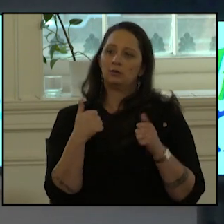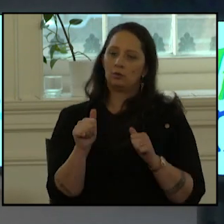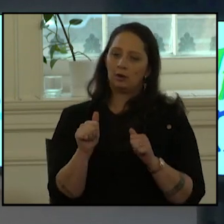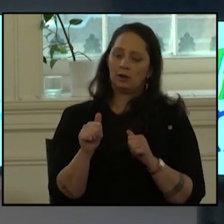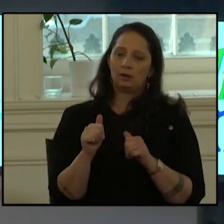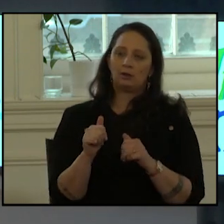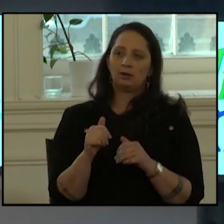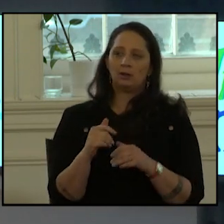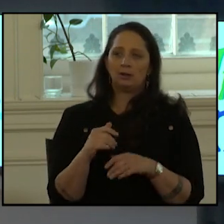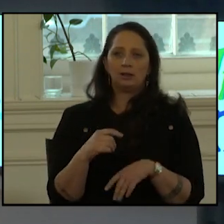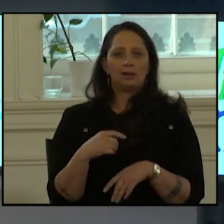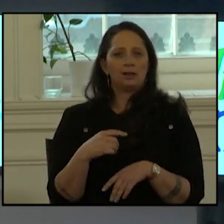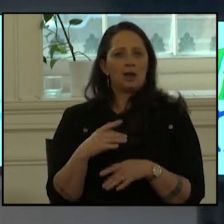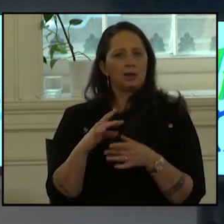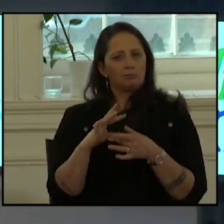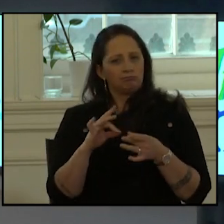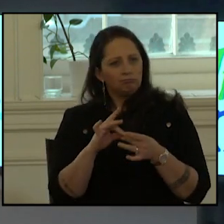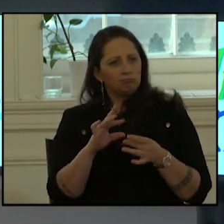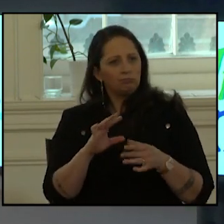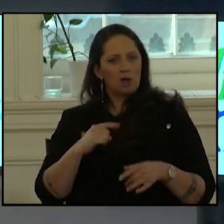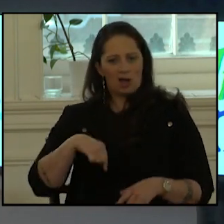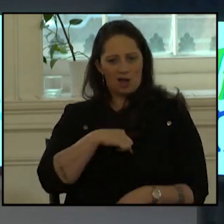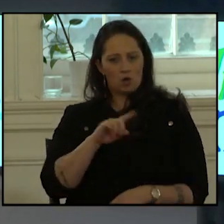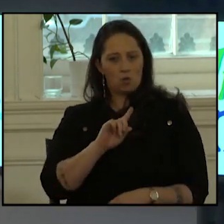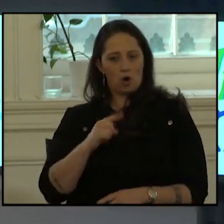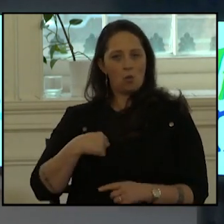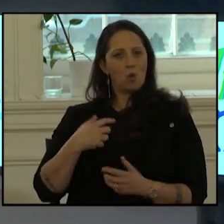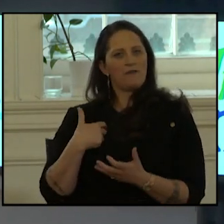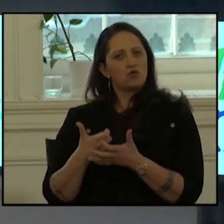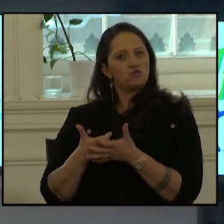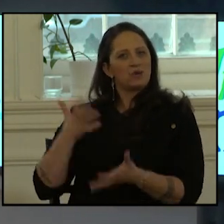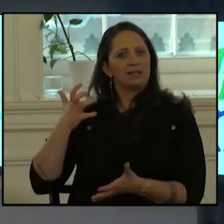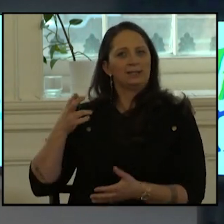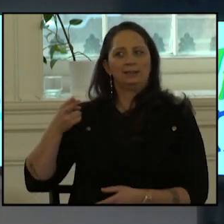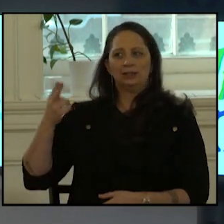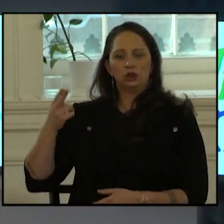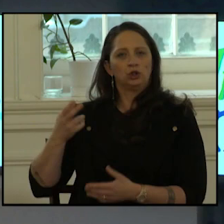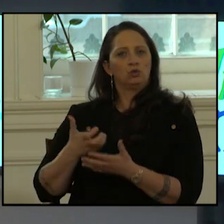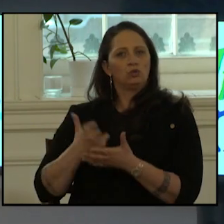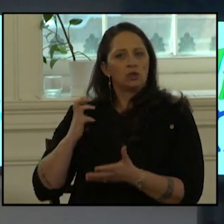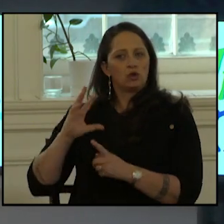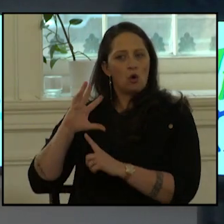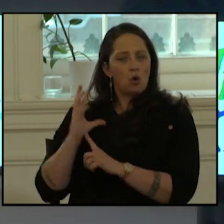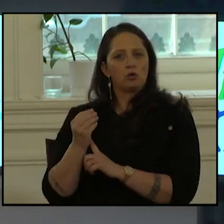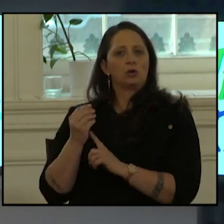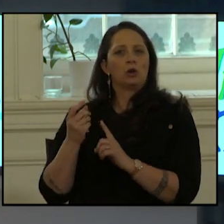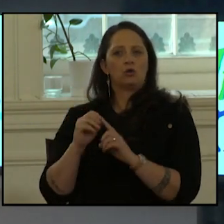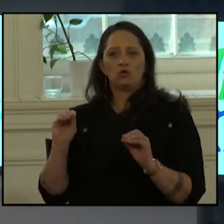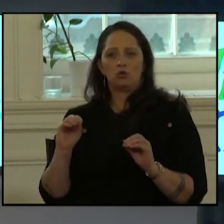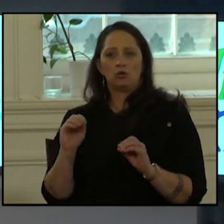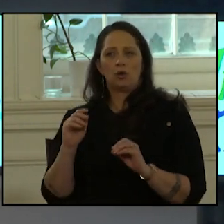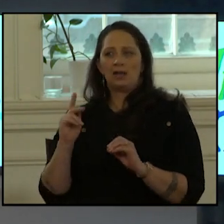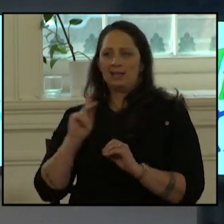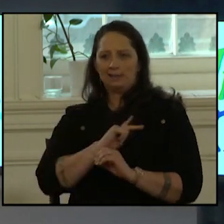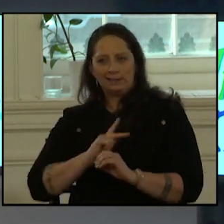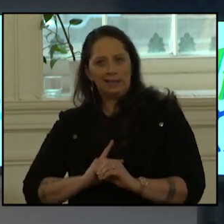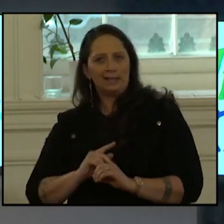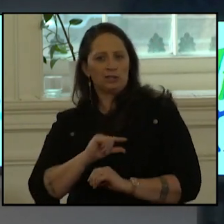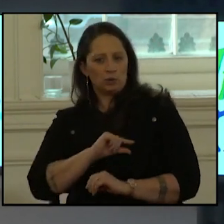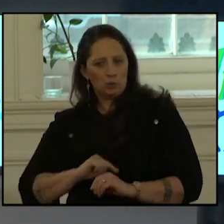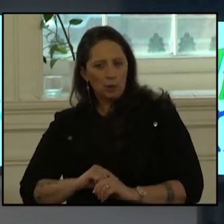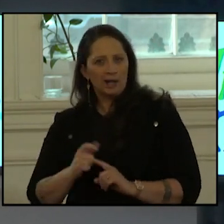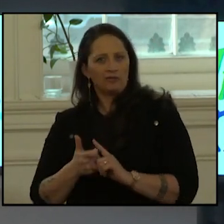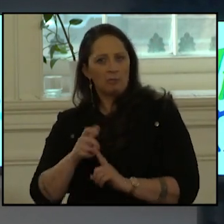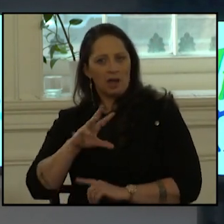tell us where we've come from, rich people, noble kings and queens. And then I